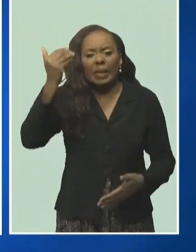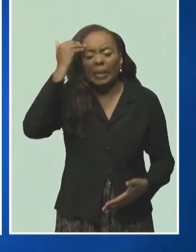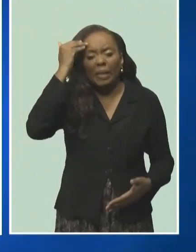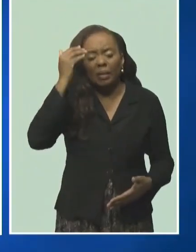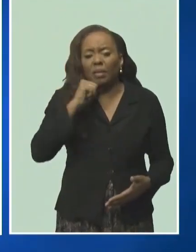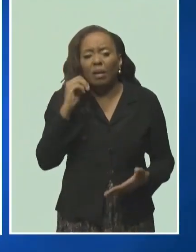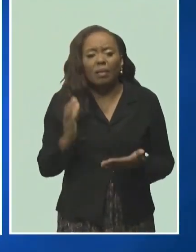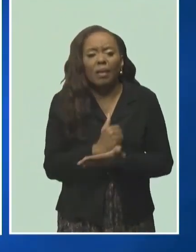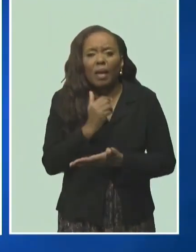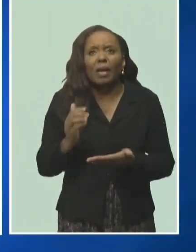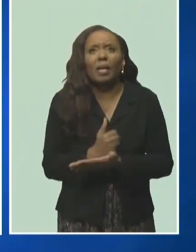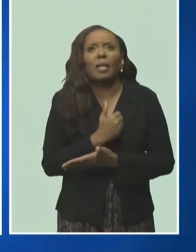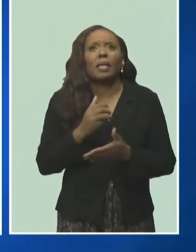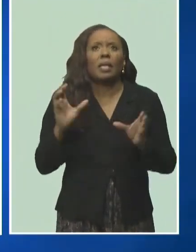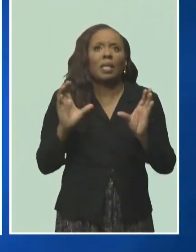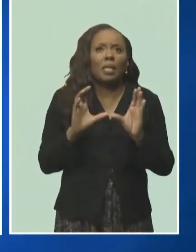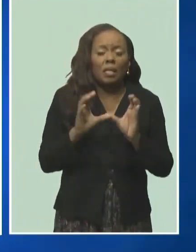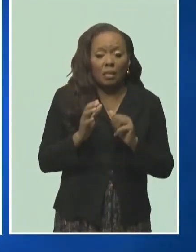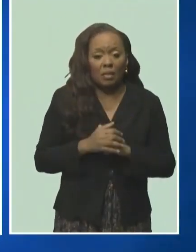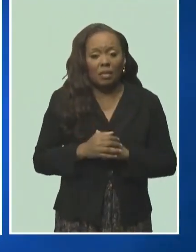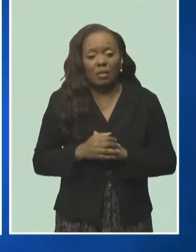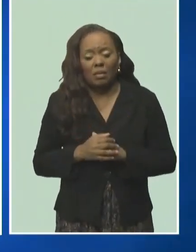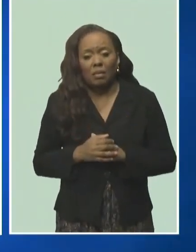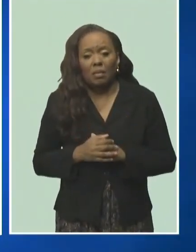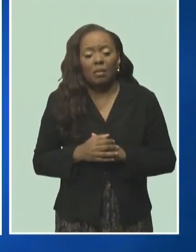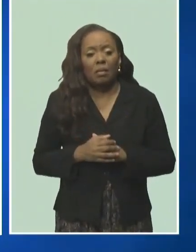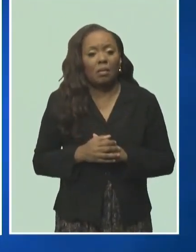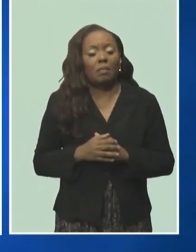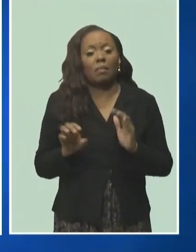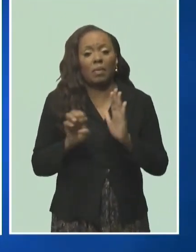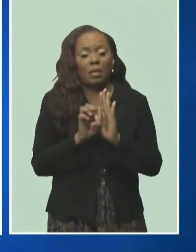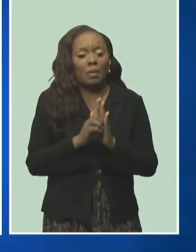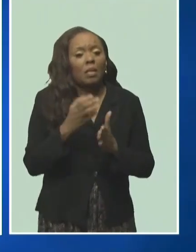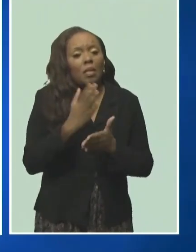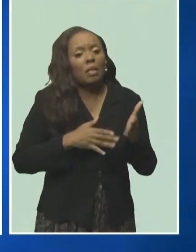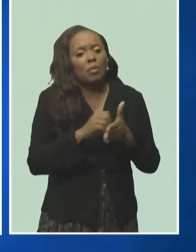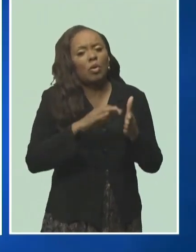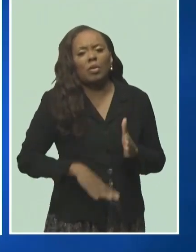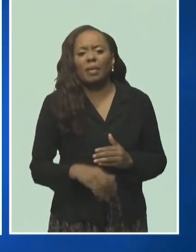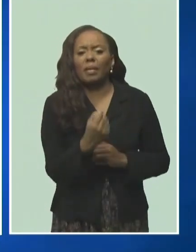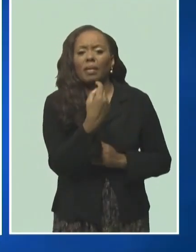if you're going to take a percentage of the 5,000 who set the 11 plus exam,